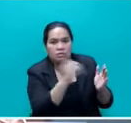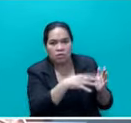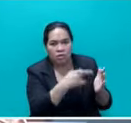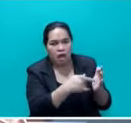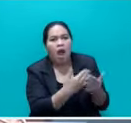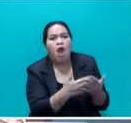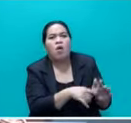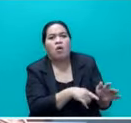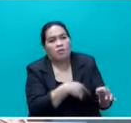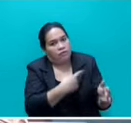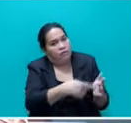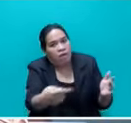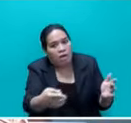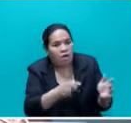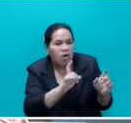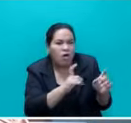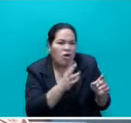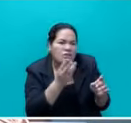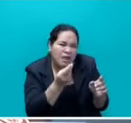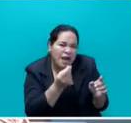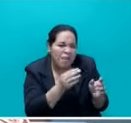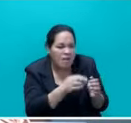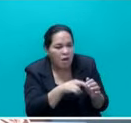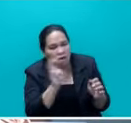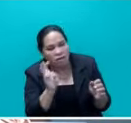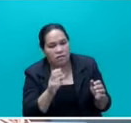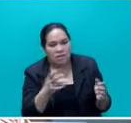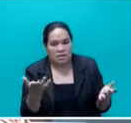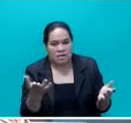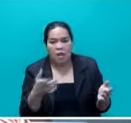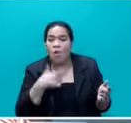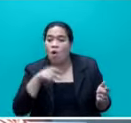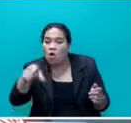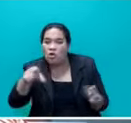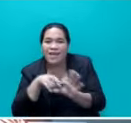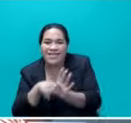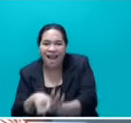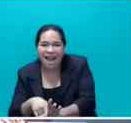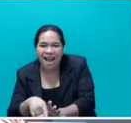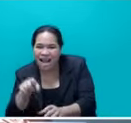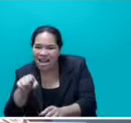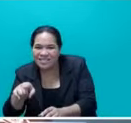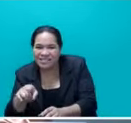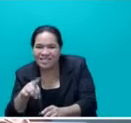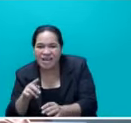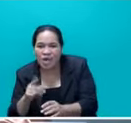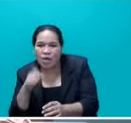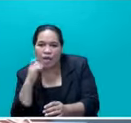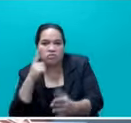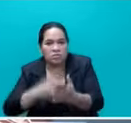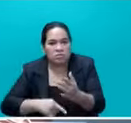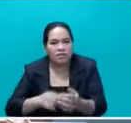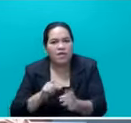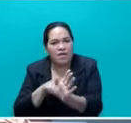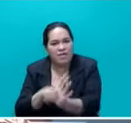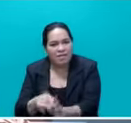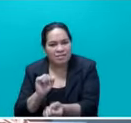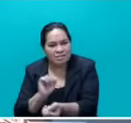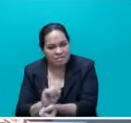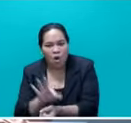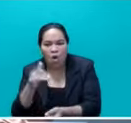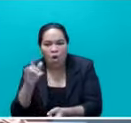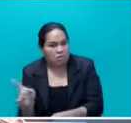the age and a juvenile can be treated as an adult and tried as an adult. So just a point of clarification, if that can be clarified, please.